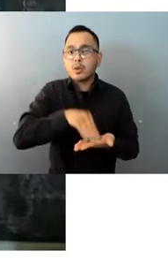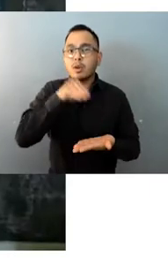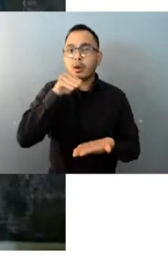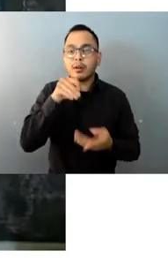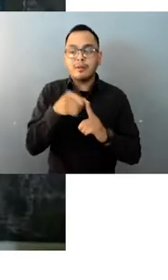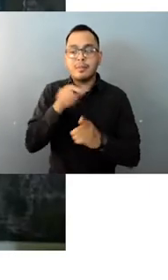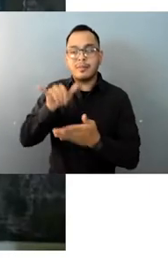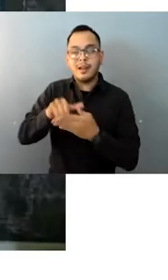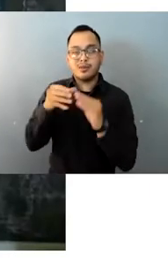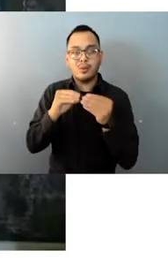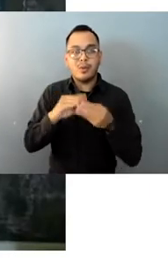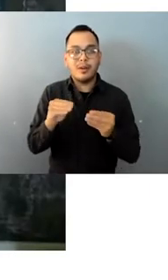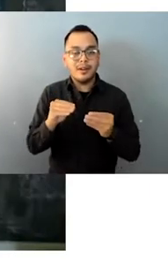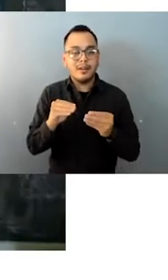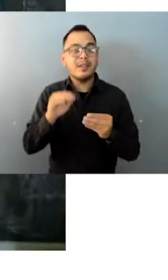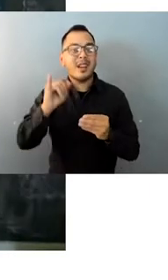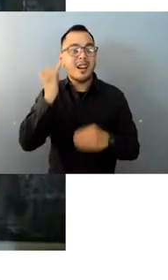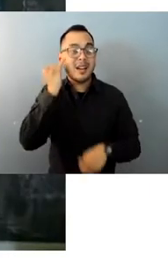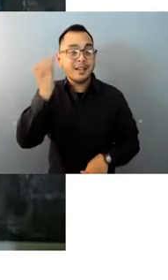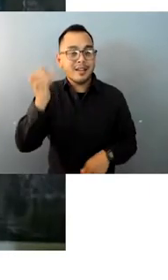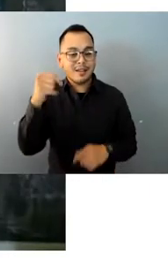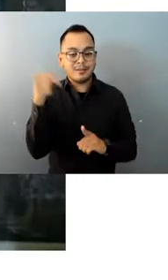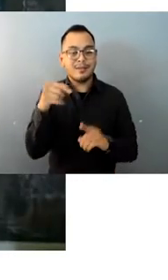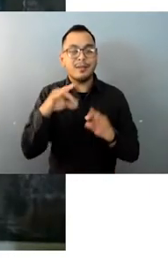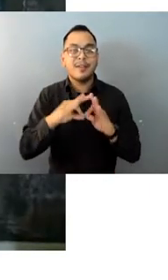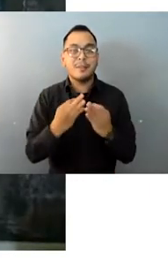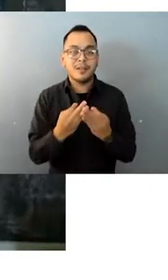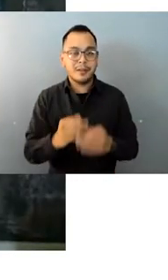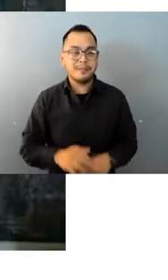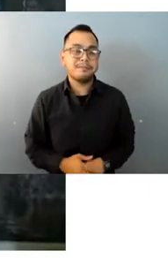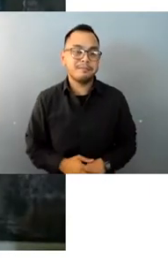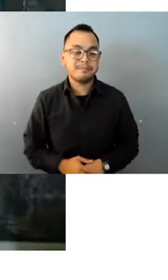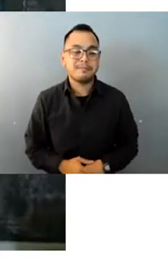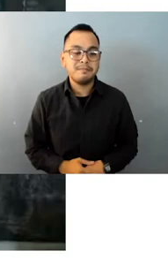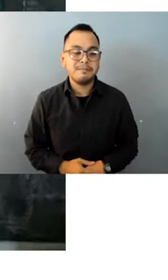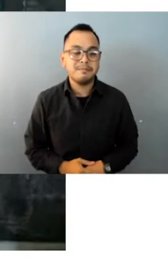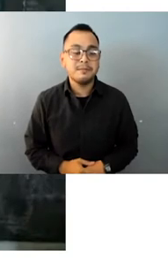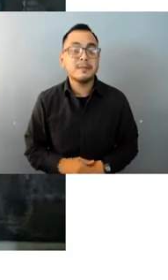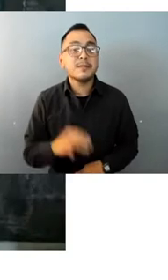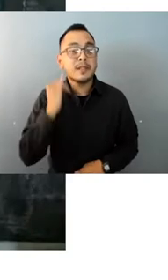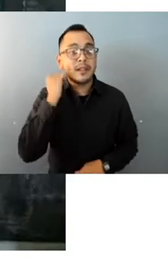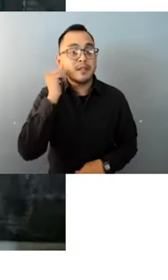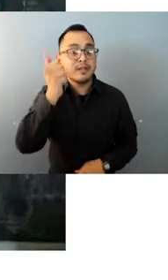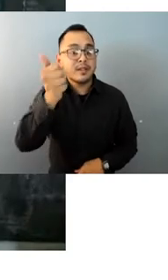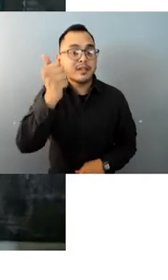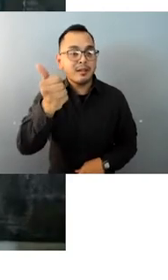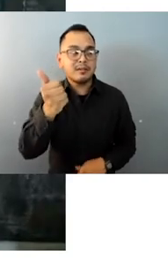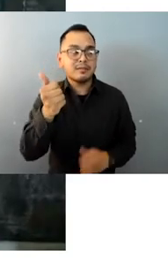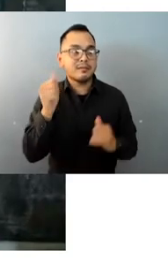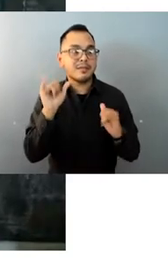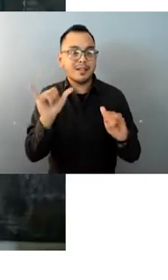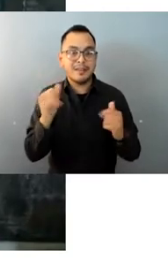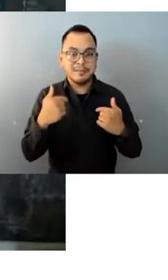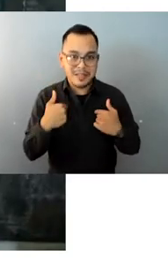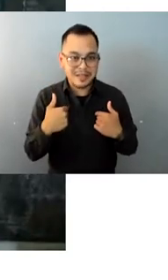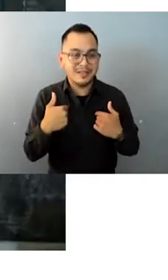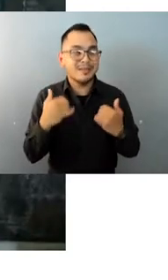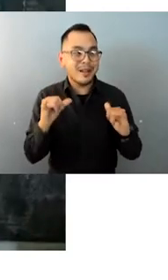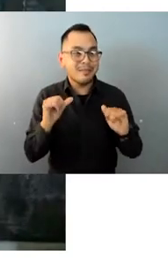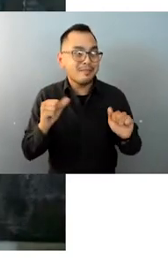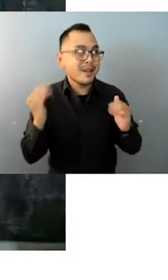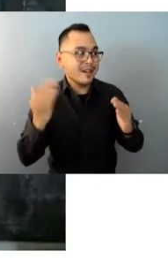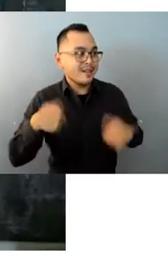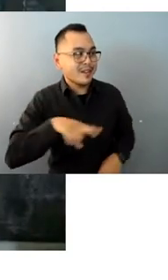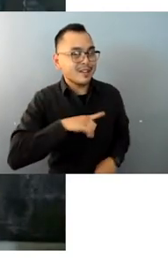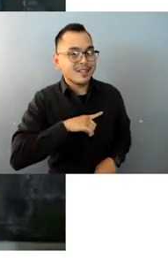learned from those stories about the idea of family. Now, if you are like far too many of us, then your